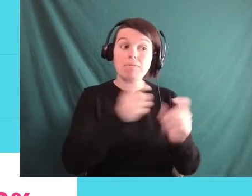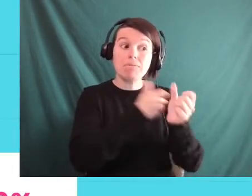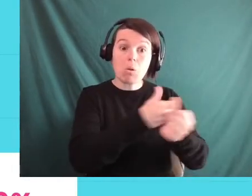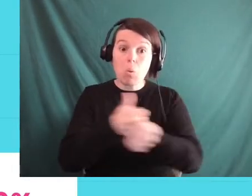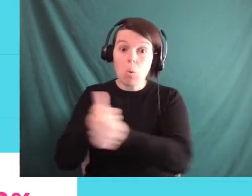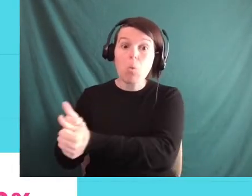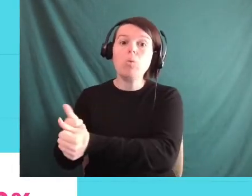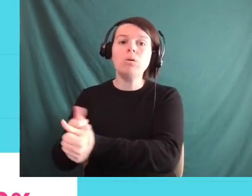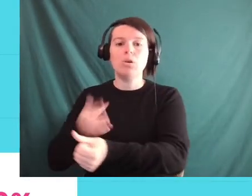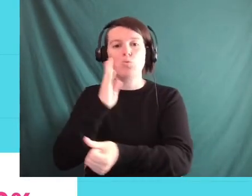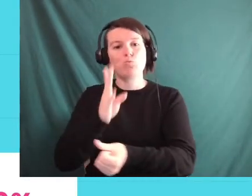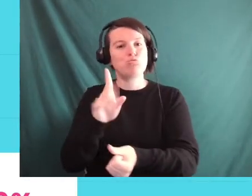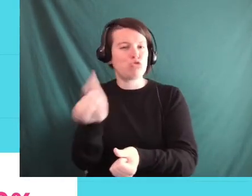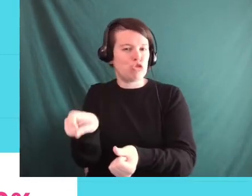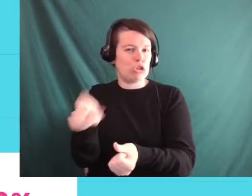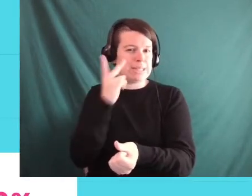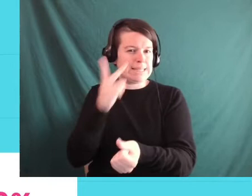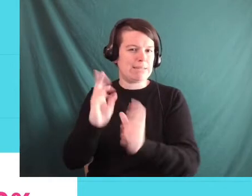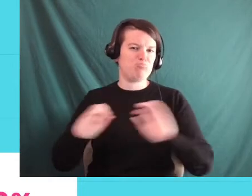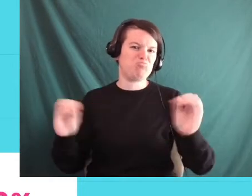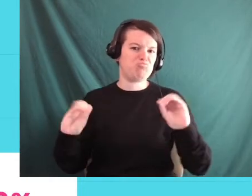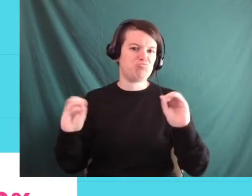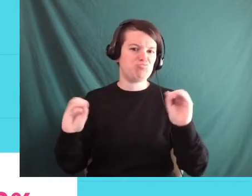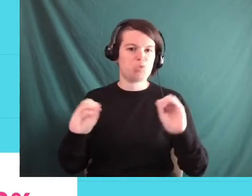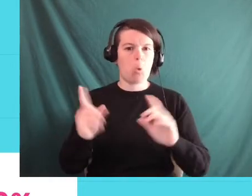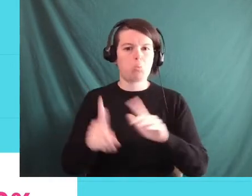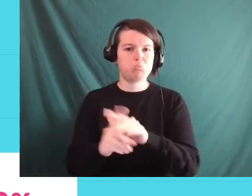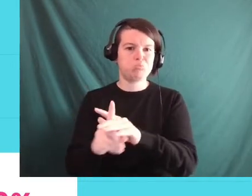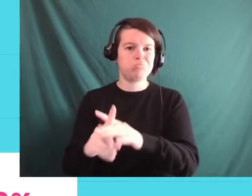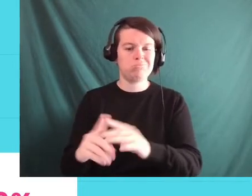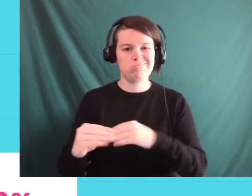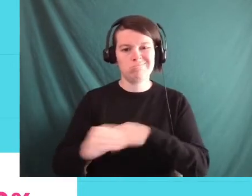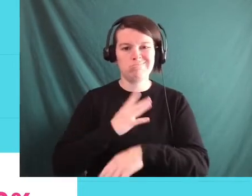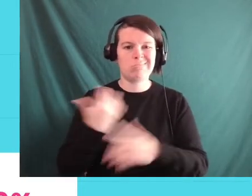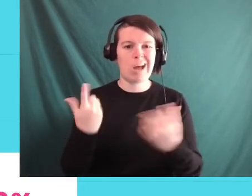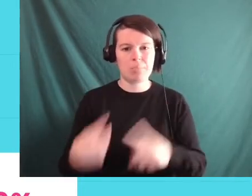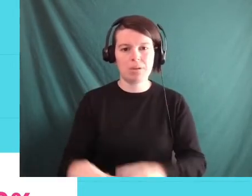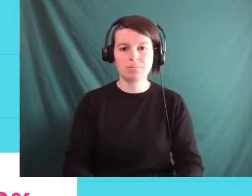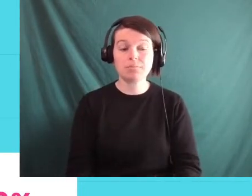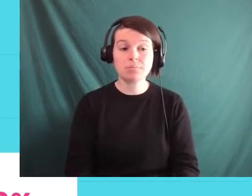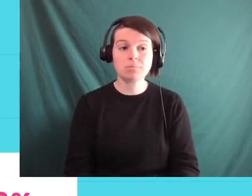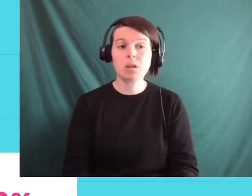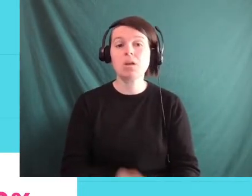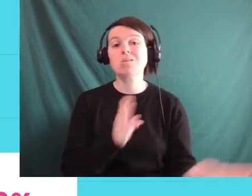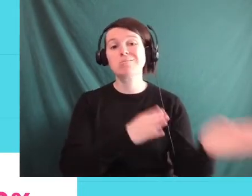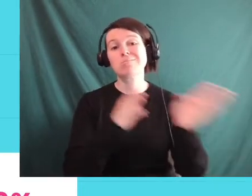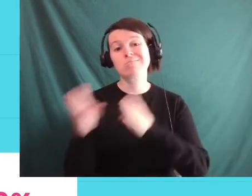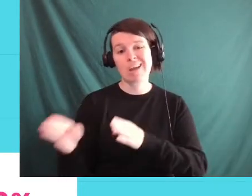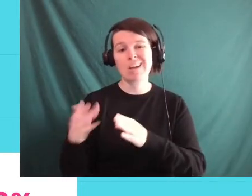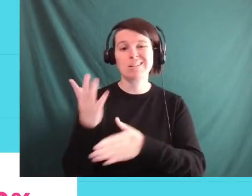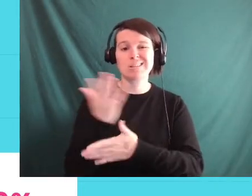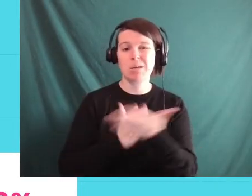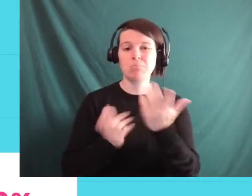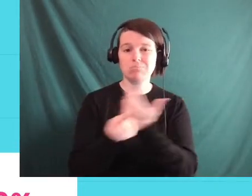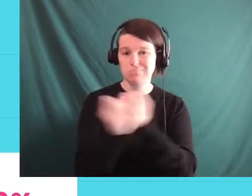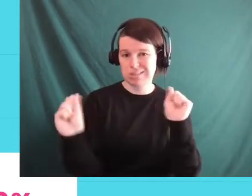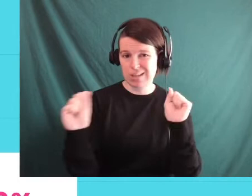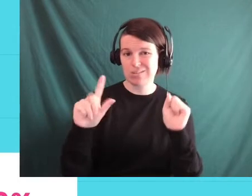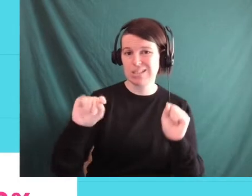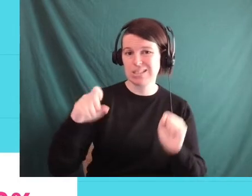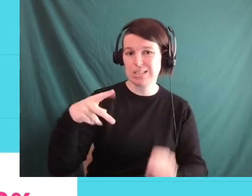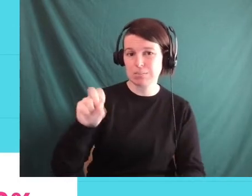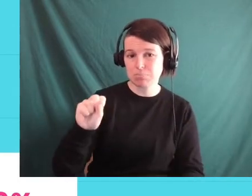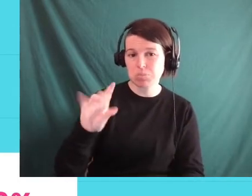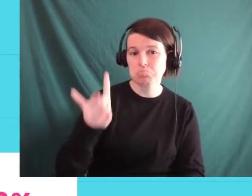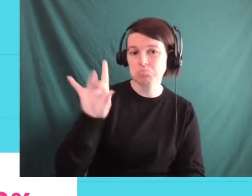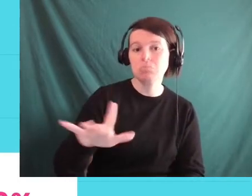see little to no side effects while binding. So next we're going to go into some of those safety tips, and again, how to bind